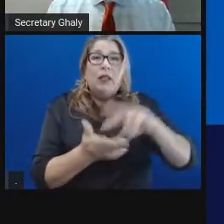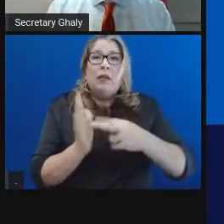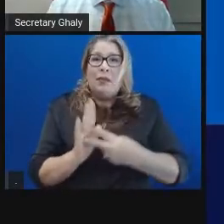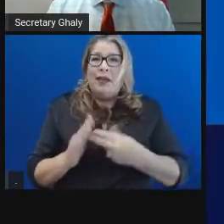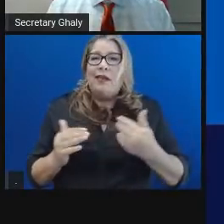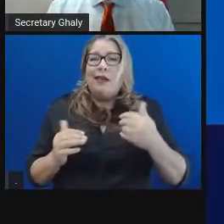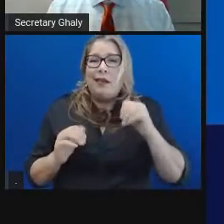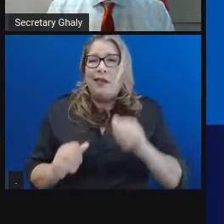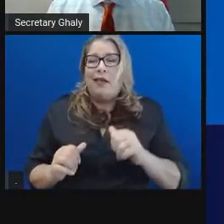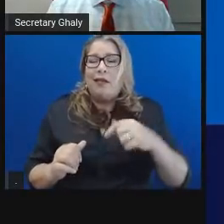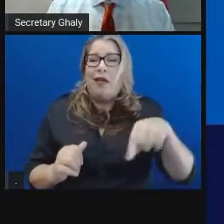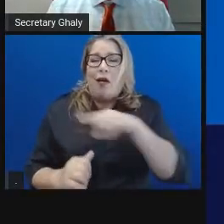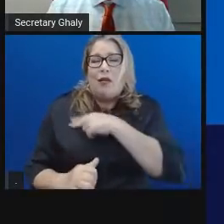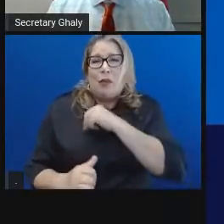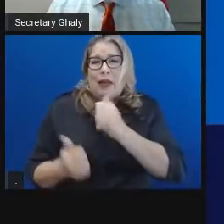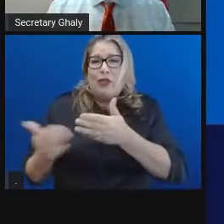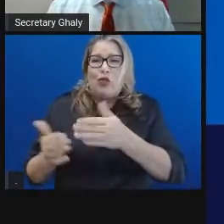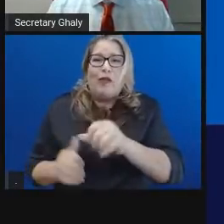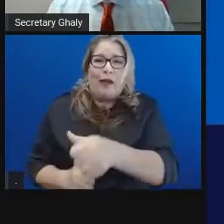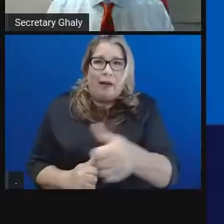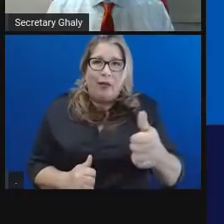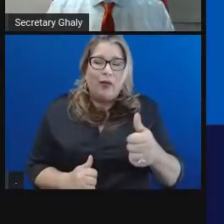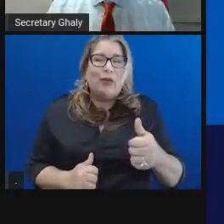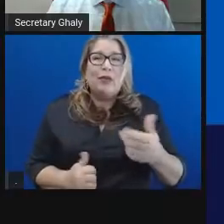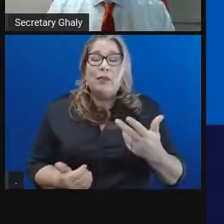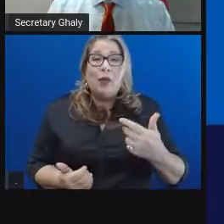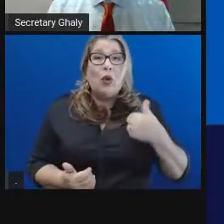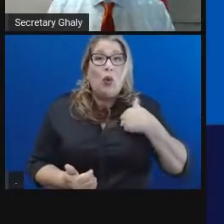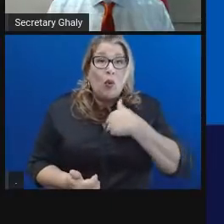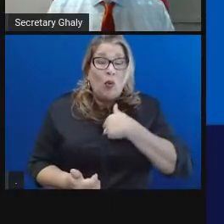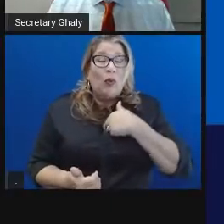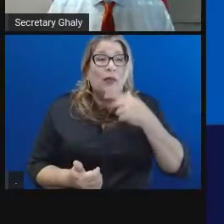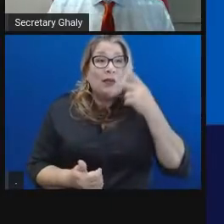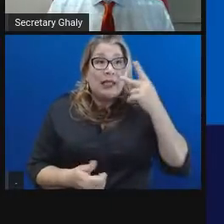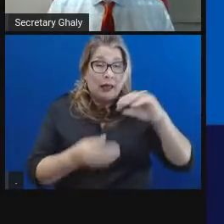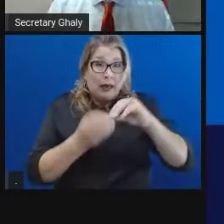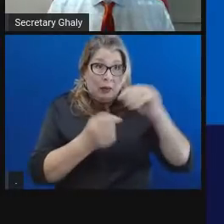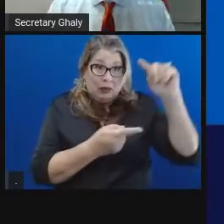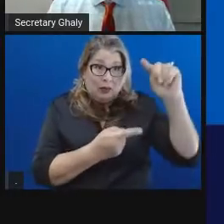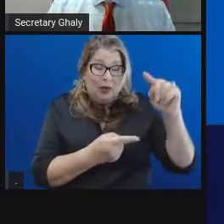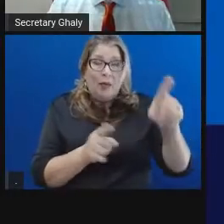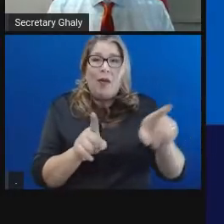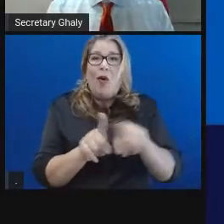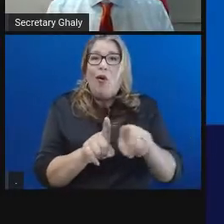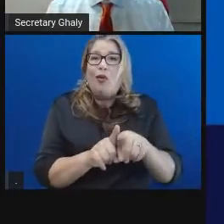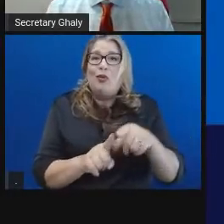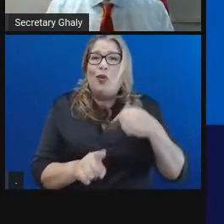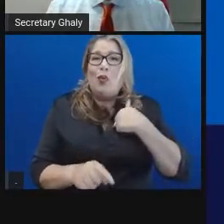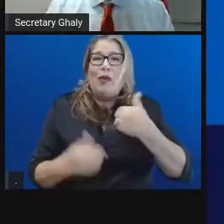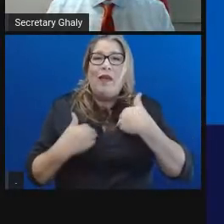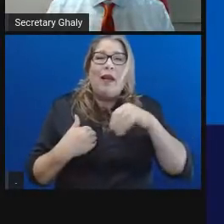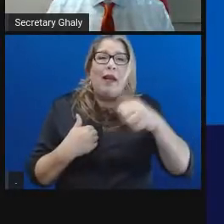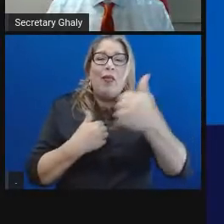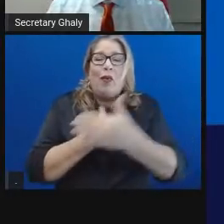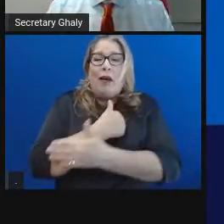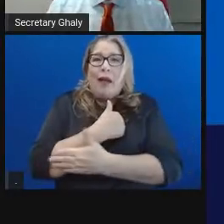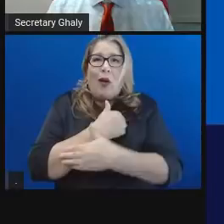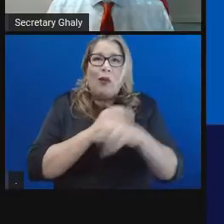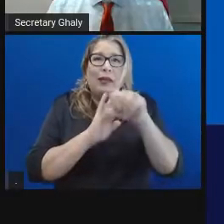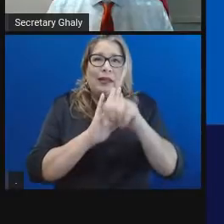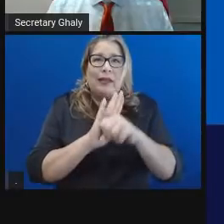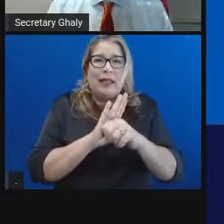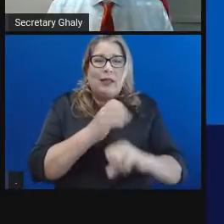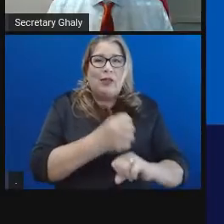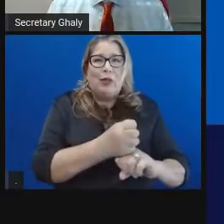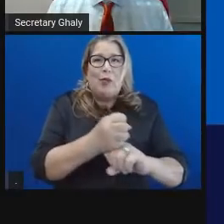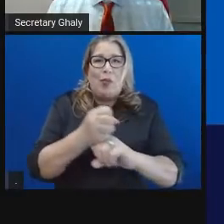state, collaborating with our hospital partners, collaborating with our county partners, and many, many others have done over the past many days.